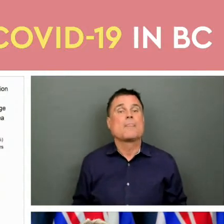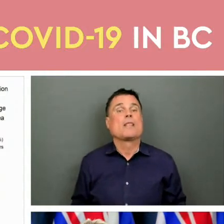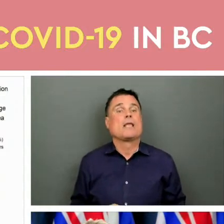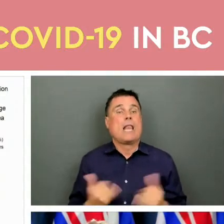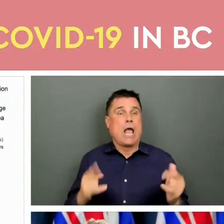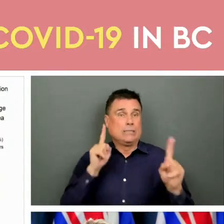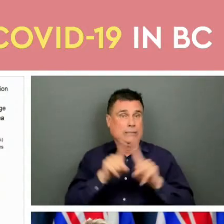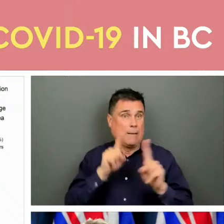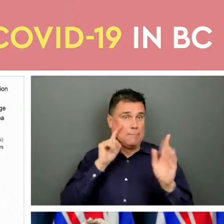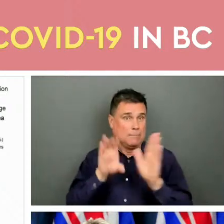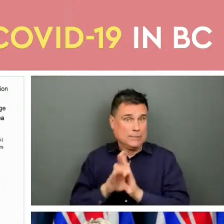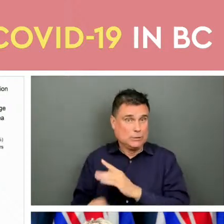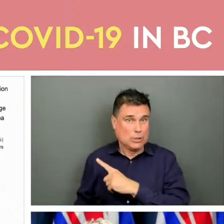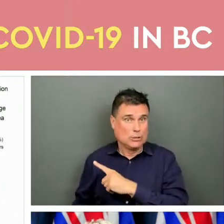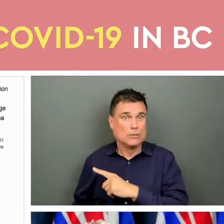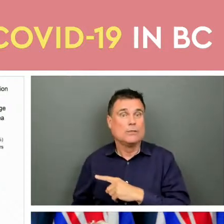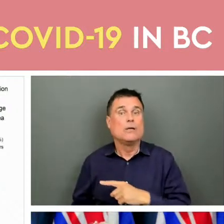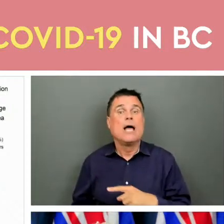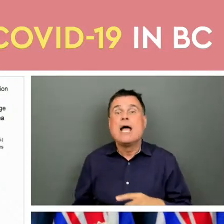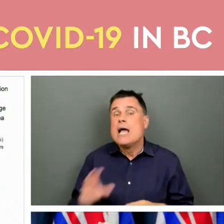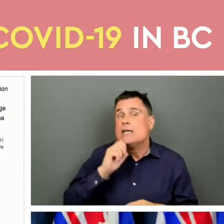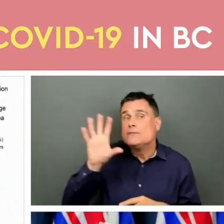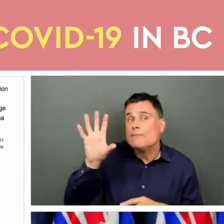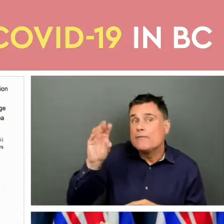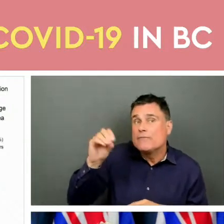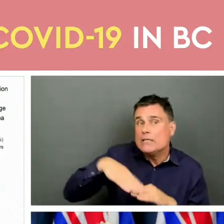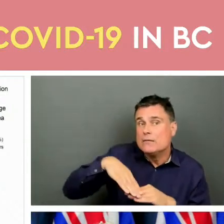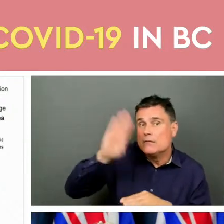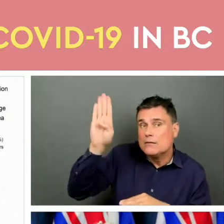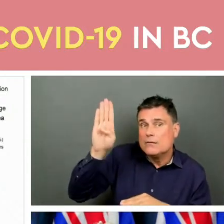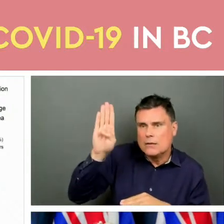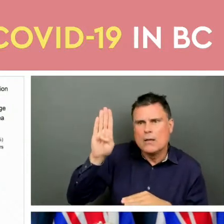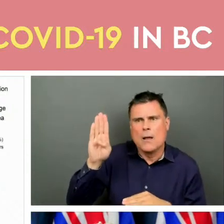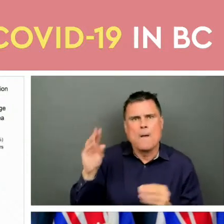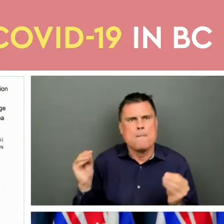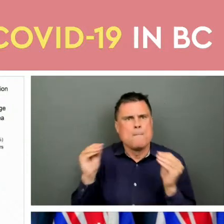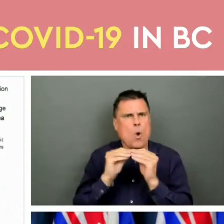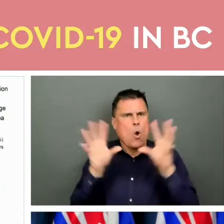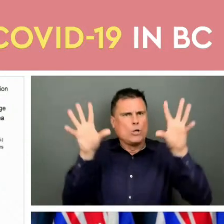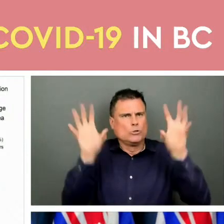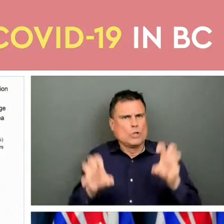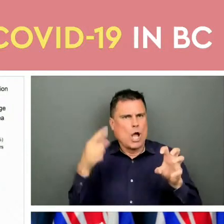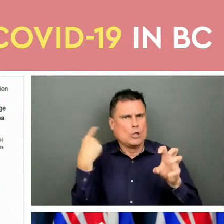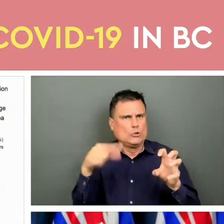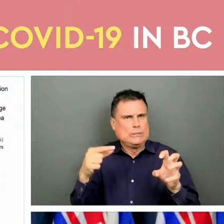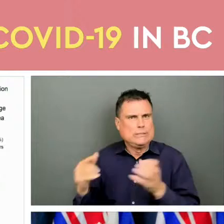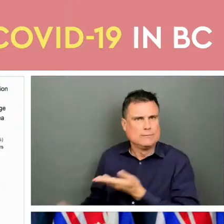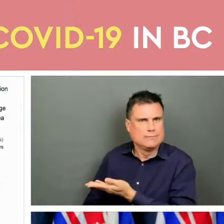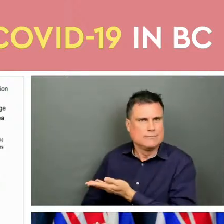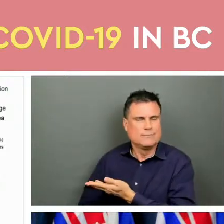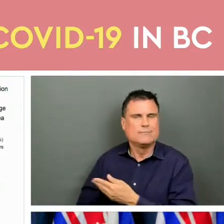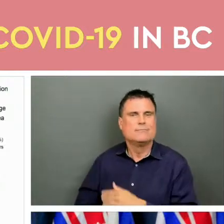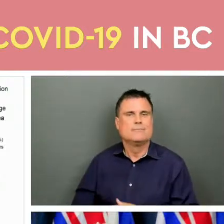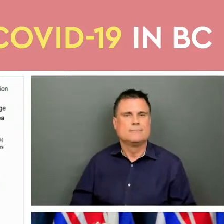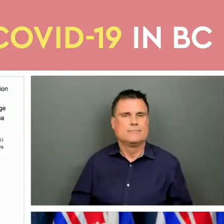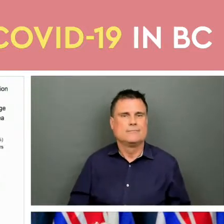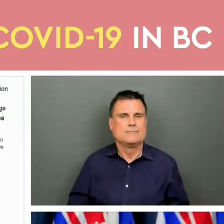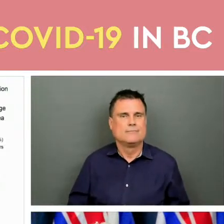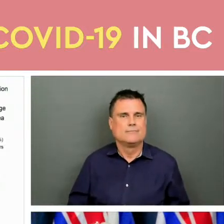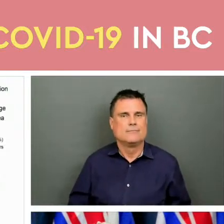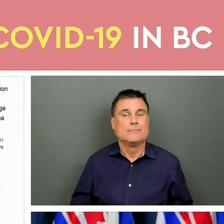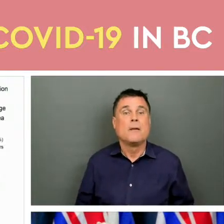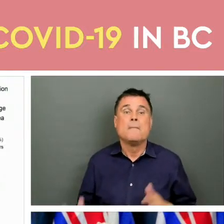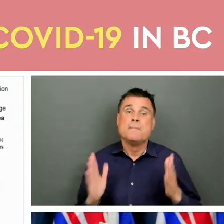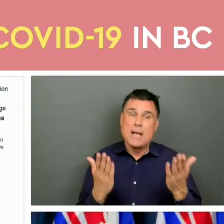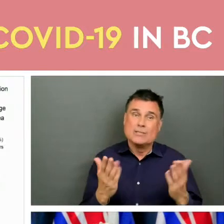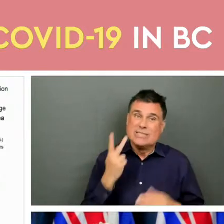people age 50 and above, even more areas of the province are covered. But this does tell us there are some pockets